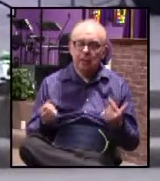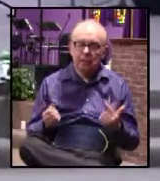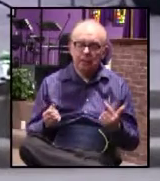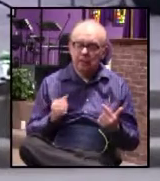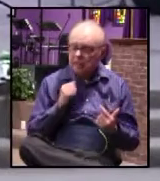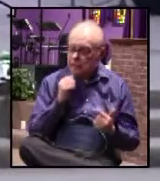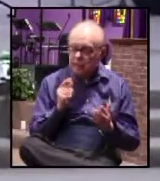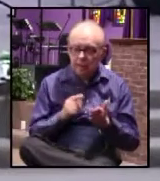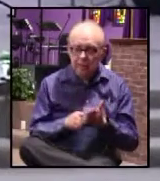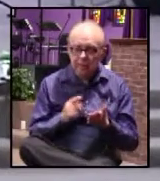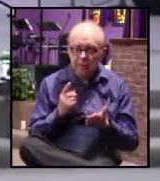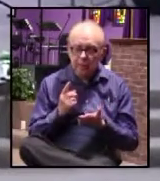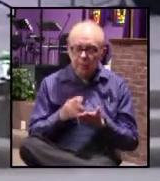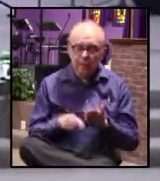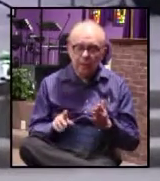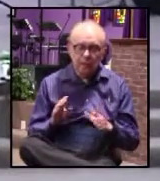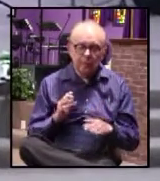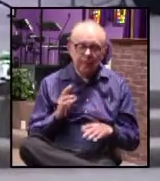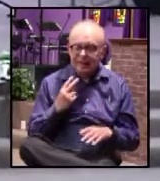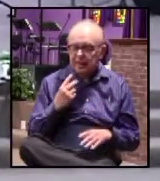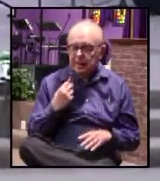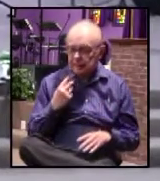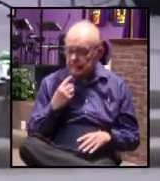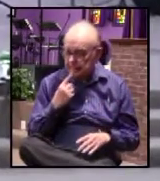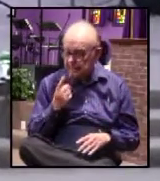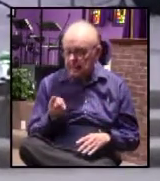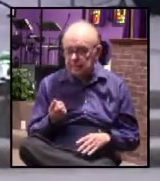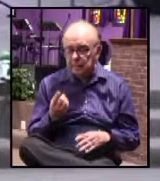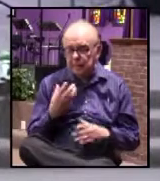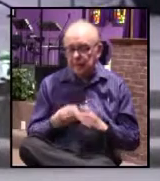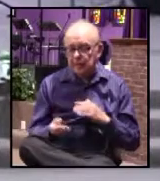not reflective of what we're wearing on the outside.